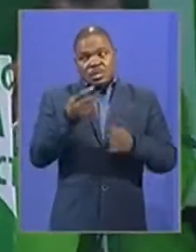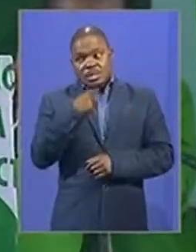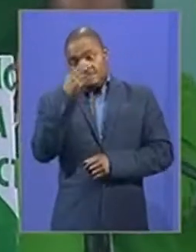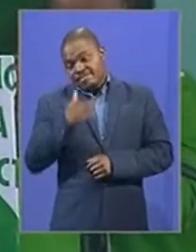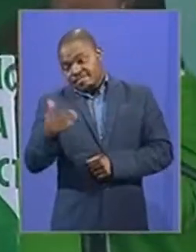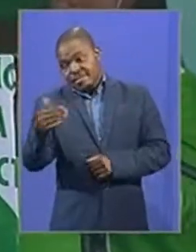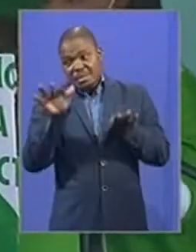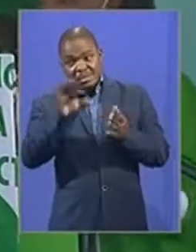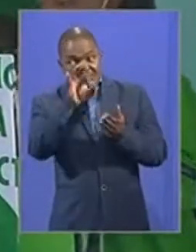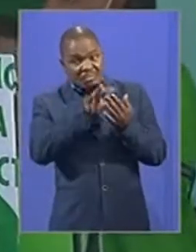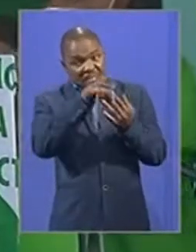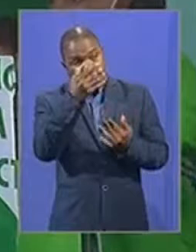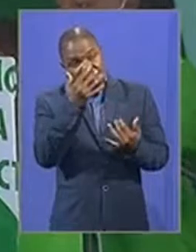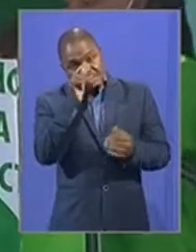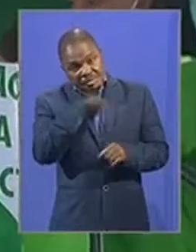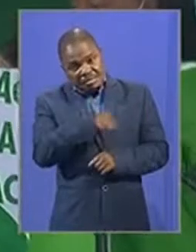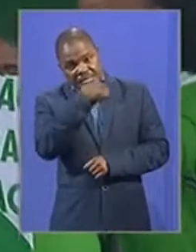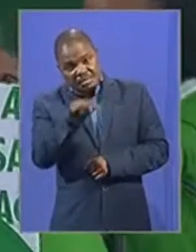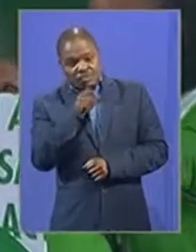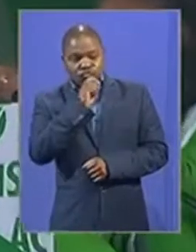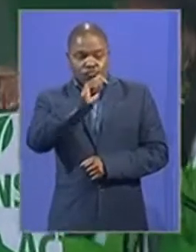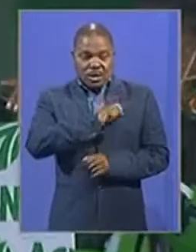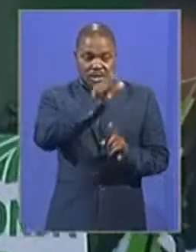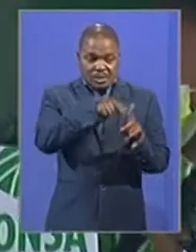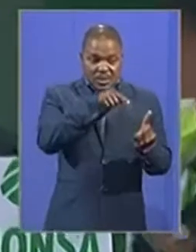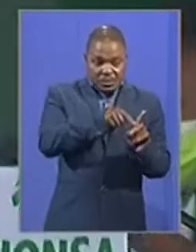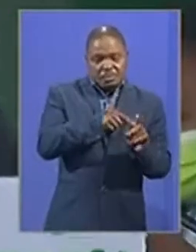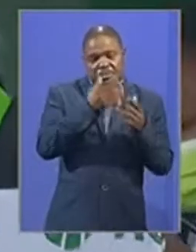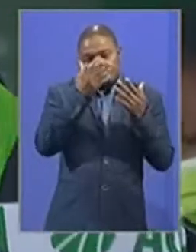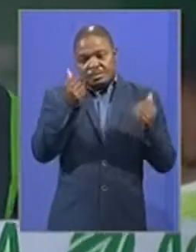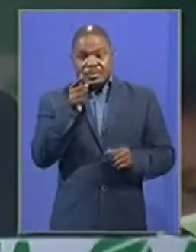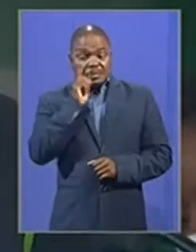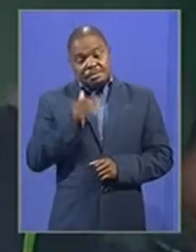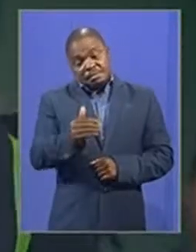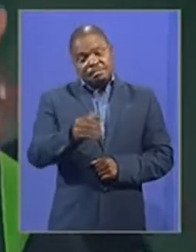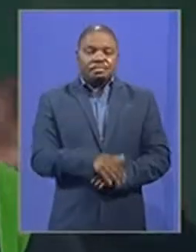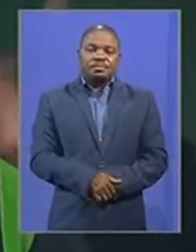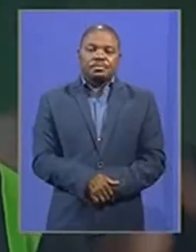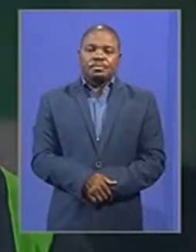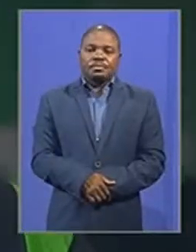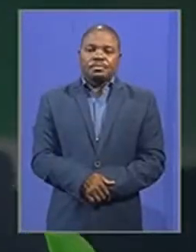batlhophi ba tla mo neela tšhono le go mo tshepa jaaka monna yo o tla ba neelang ditirelo.